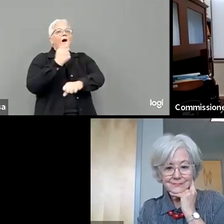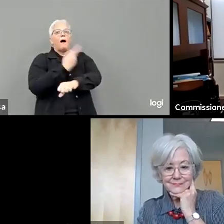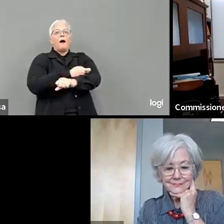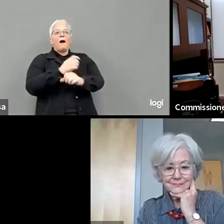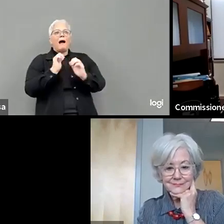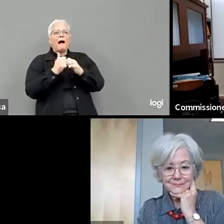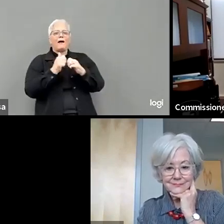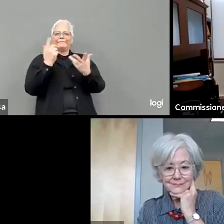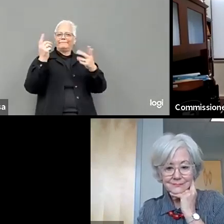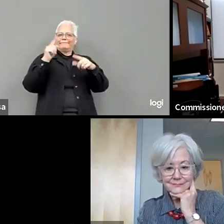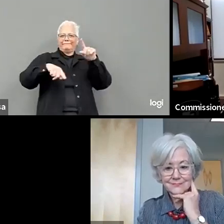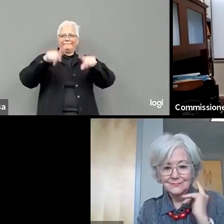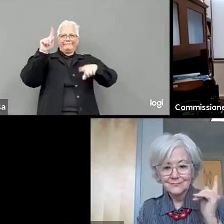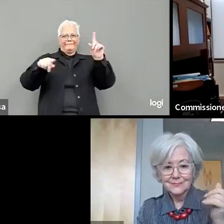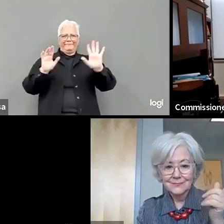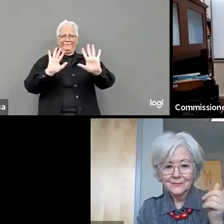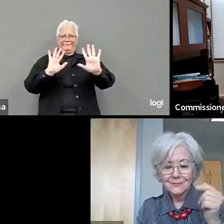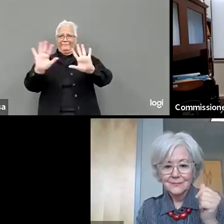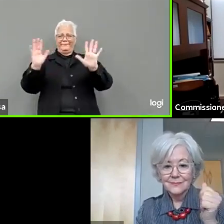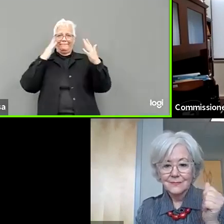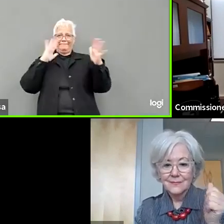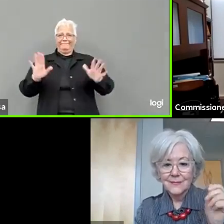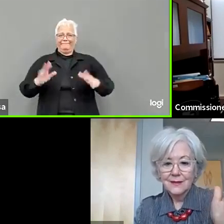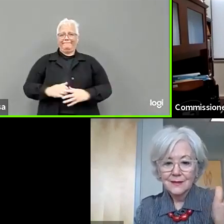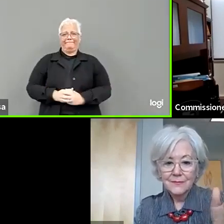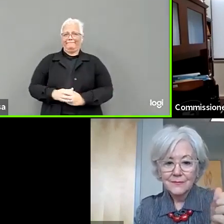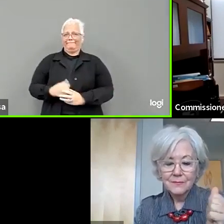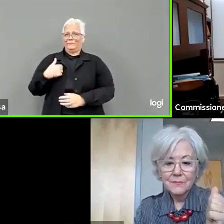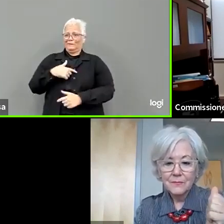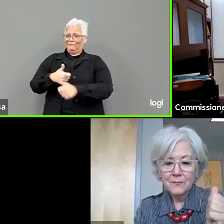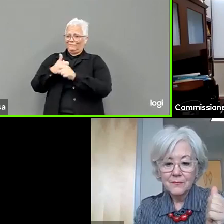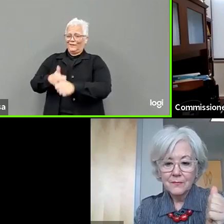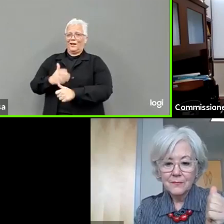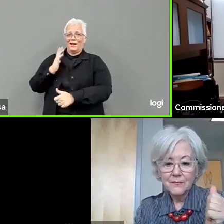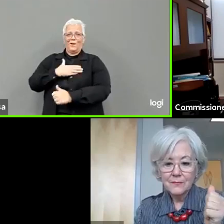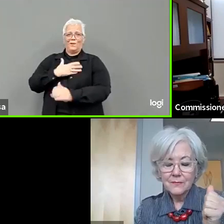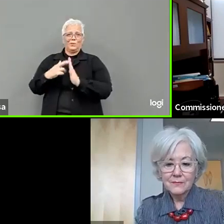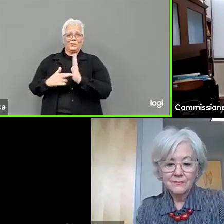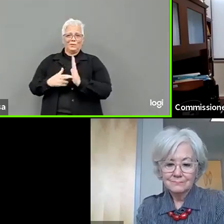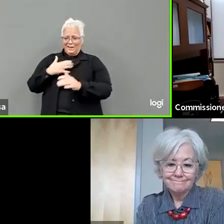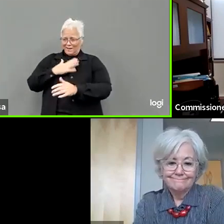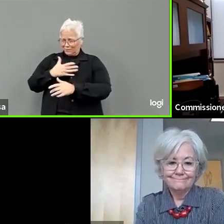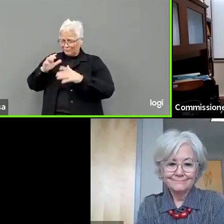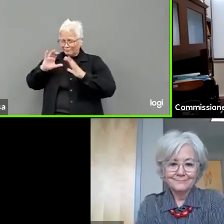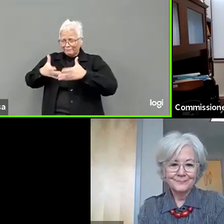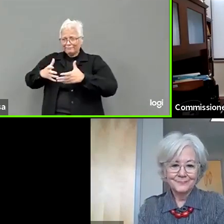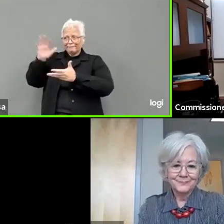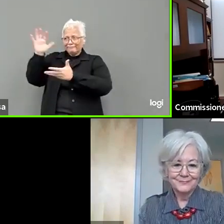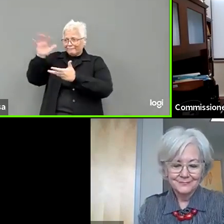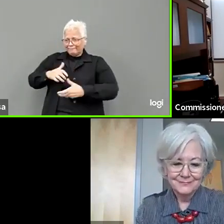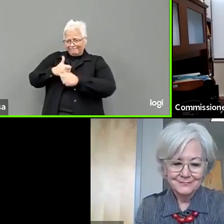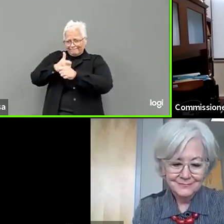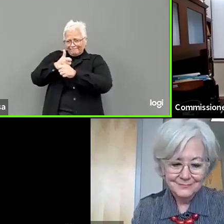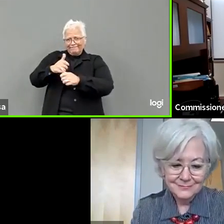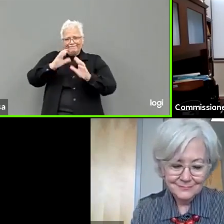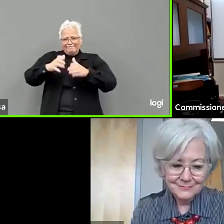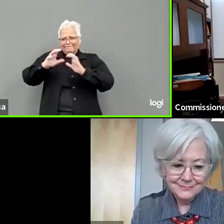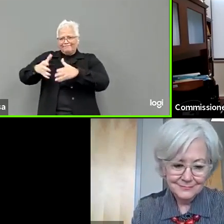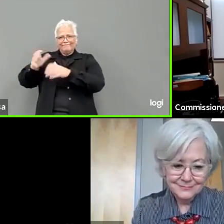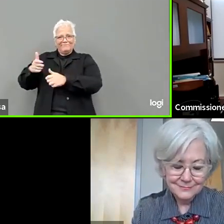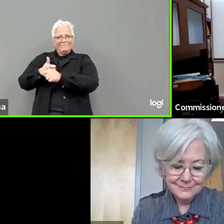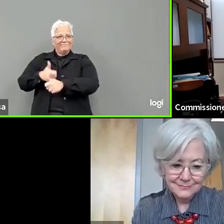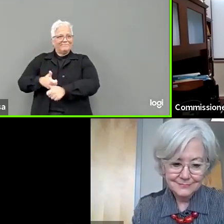that's what's going to happen across the rest of the state. Thank you, Dr. Dart. KWGS for Susan. We've heard